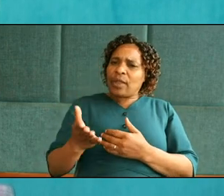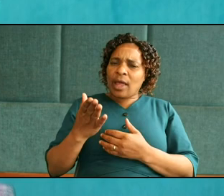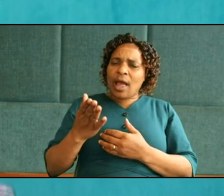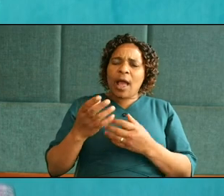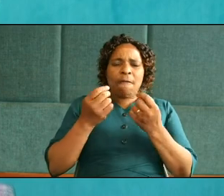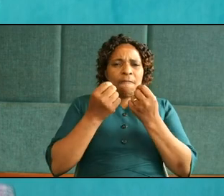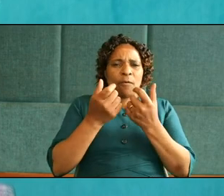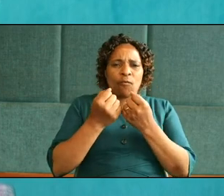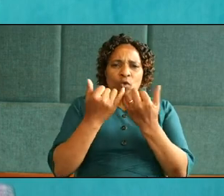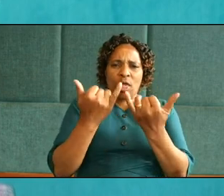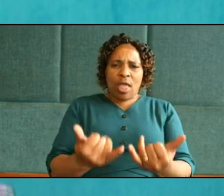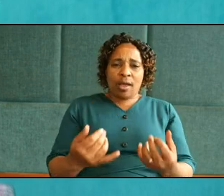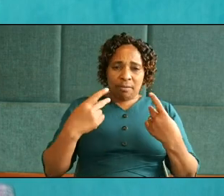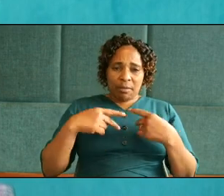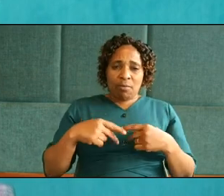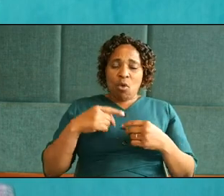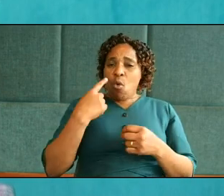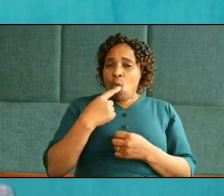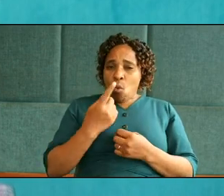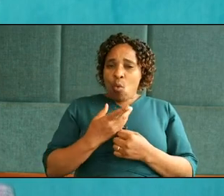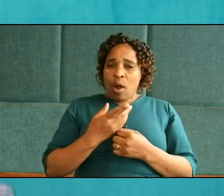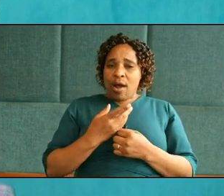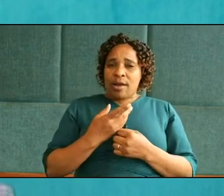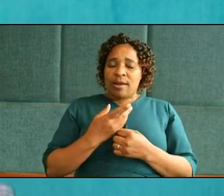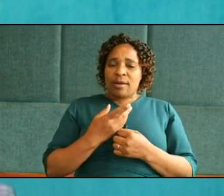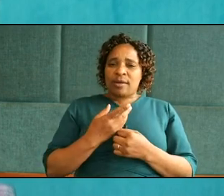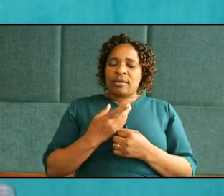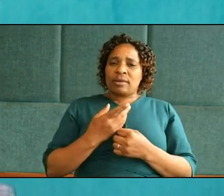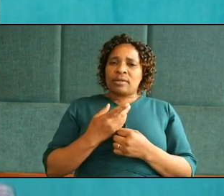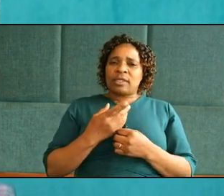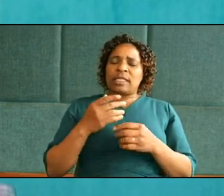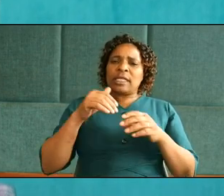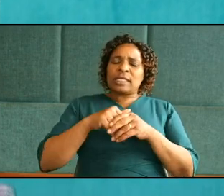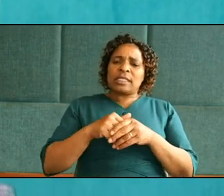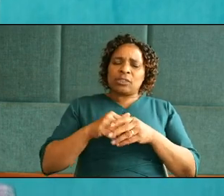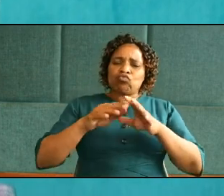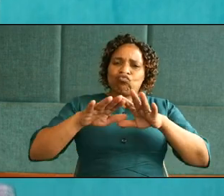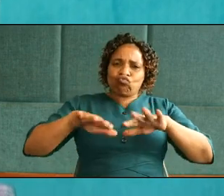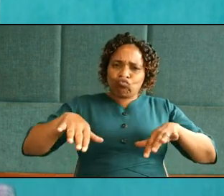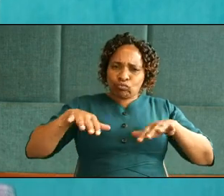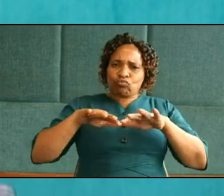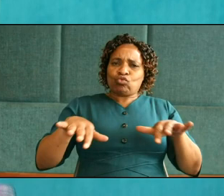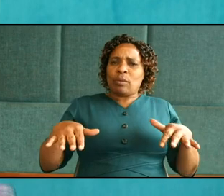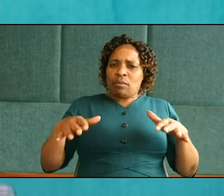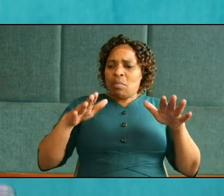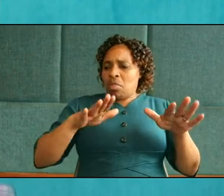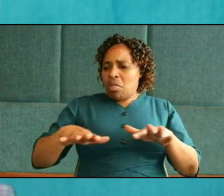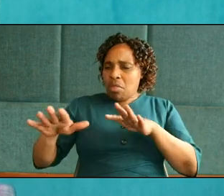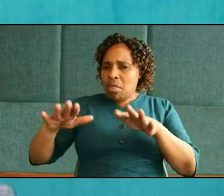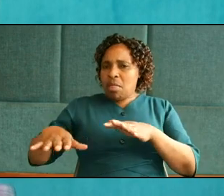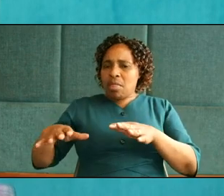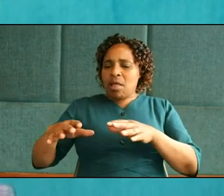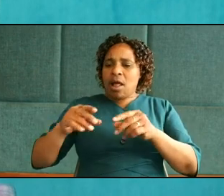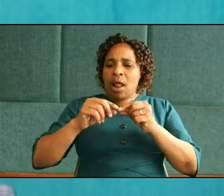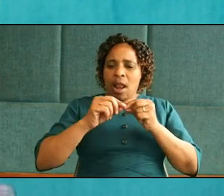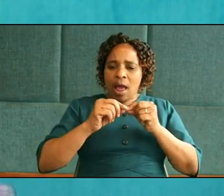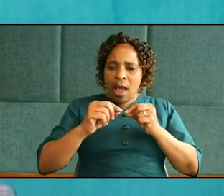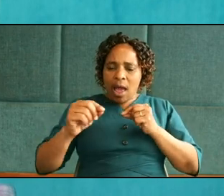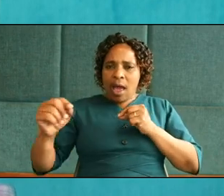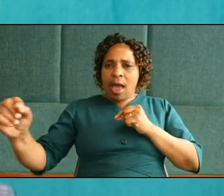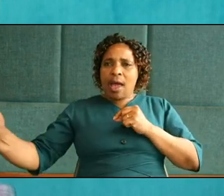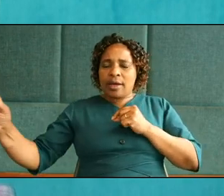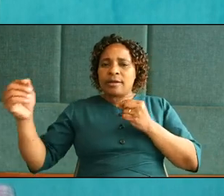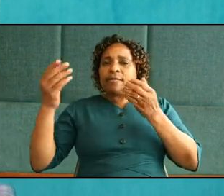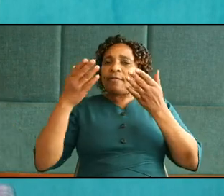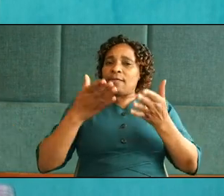a few young people who seem to be in the beach, and there's a line that has been drawn in the sand of that